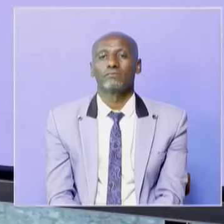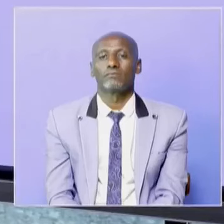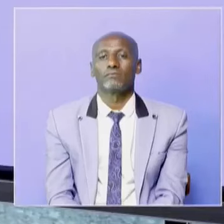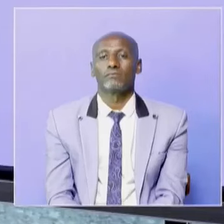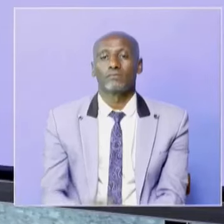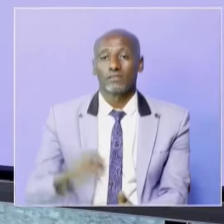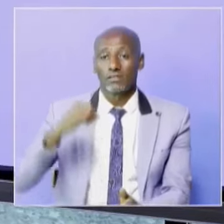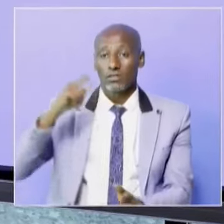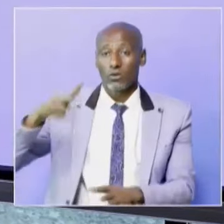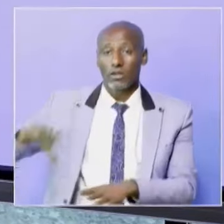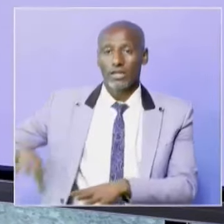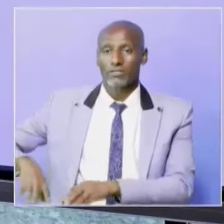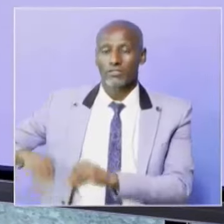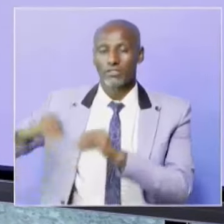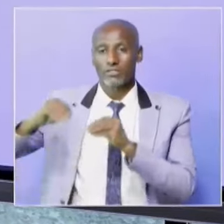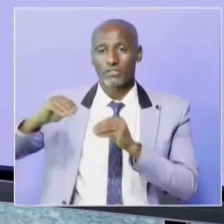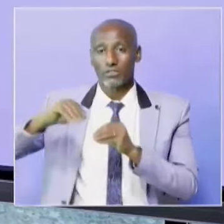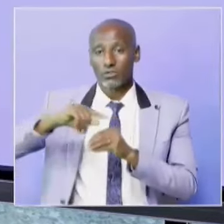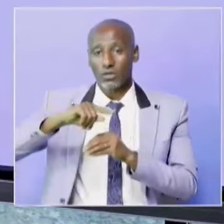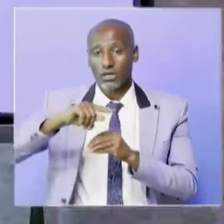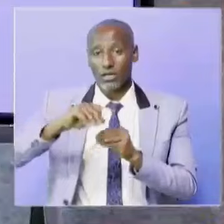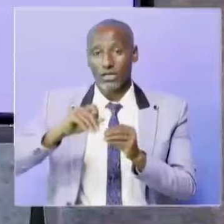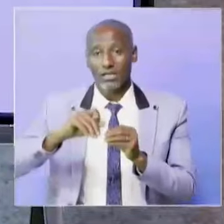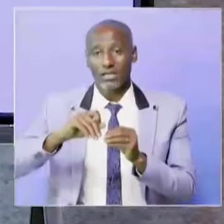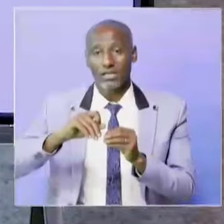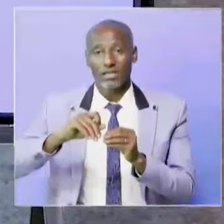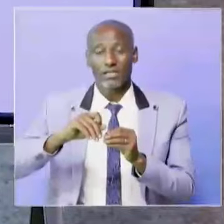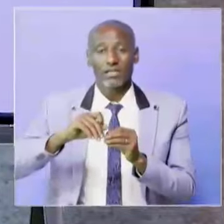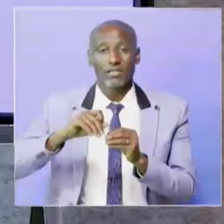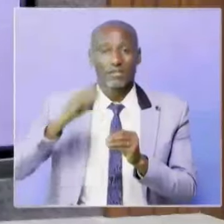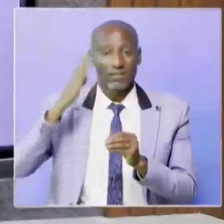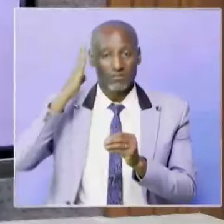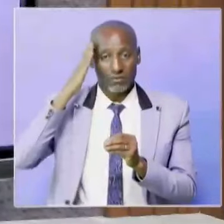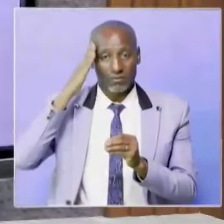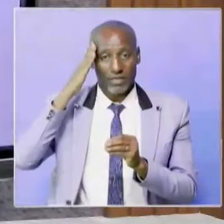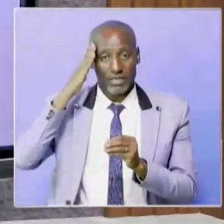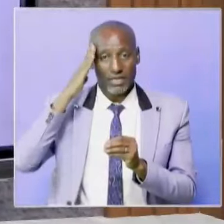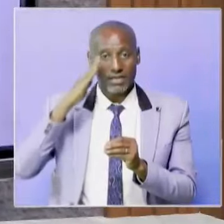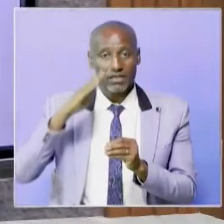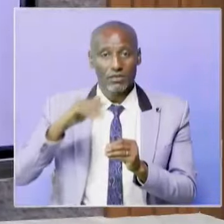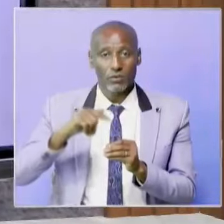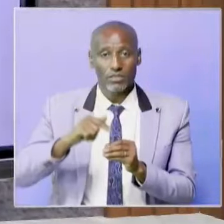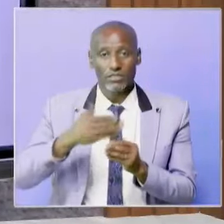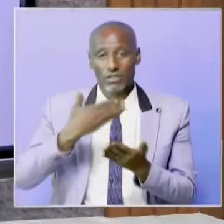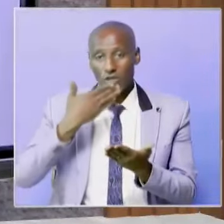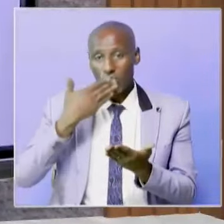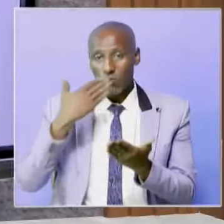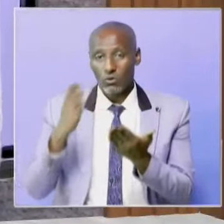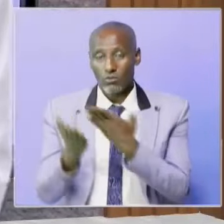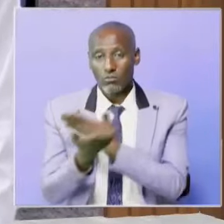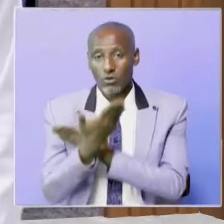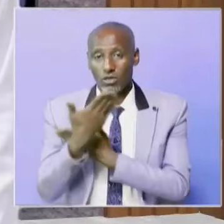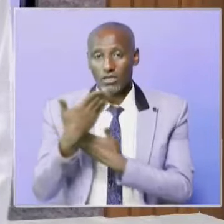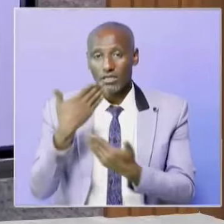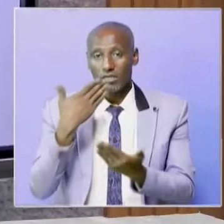Okay, students, I hope you're familiar with these expressions, just like good morning, how are you,